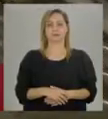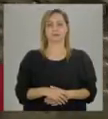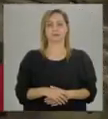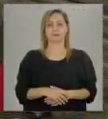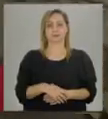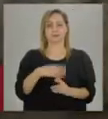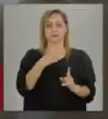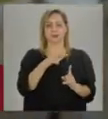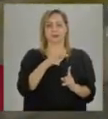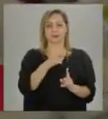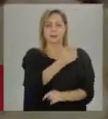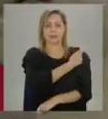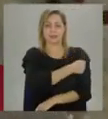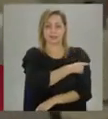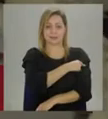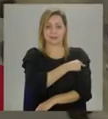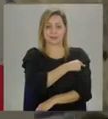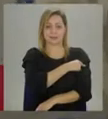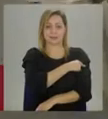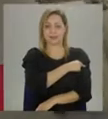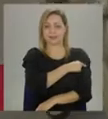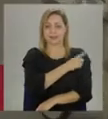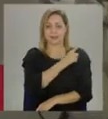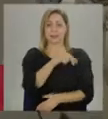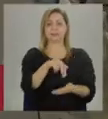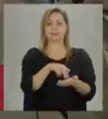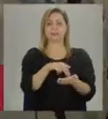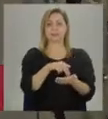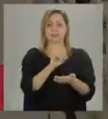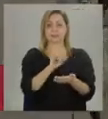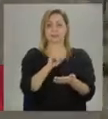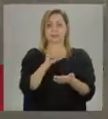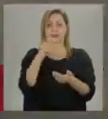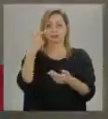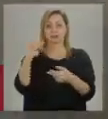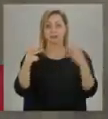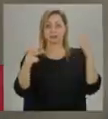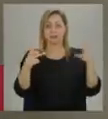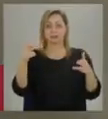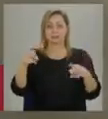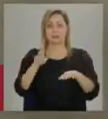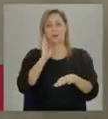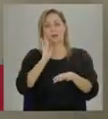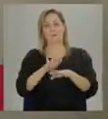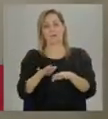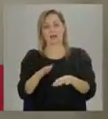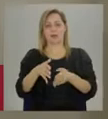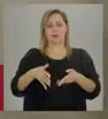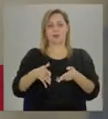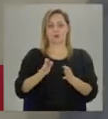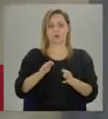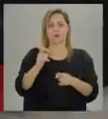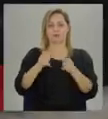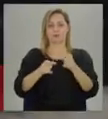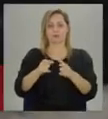This isn't a ward, this is a waiting room. Wherever you go, people are on gurneys, in corridors, in meeting rooms, they're everywhere.